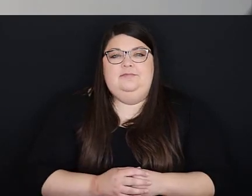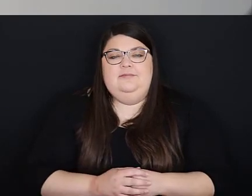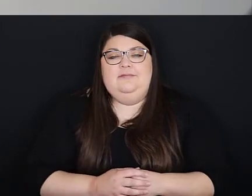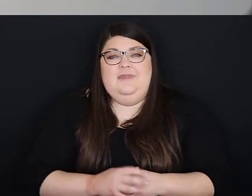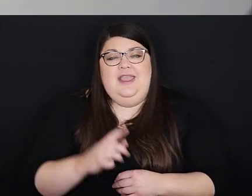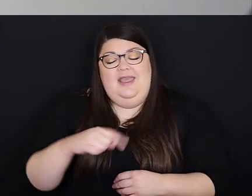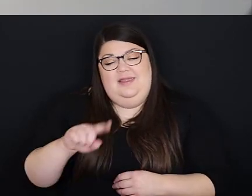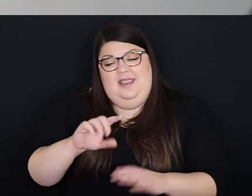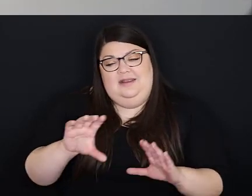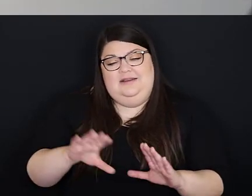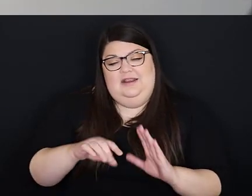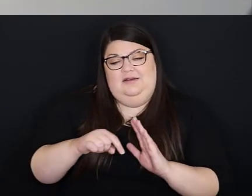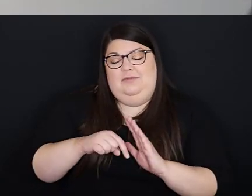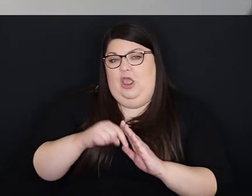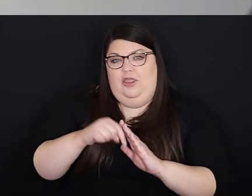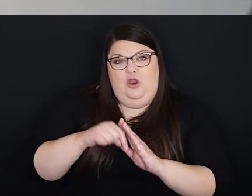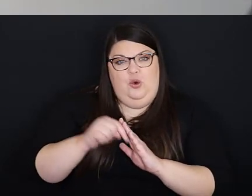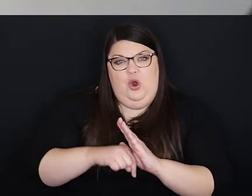thorough